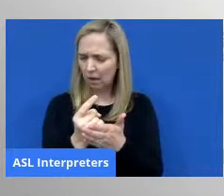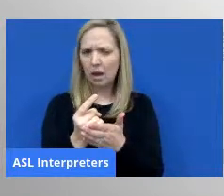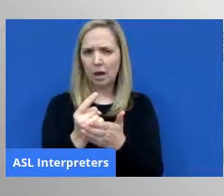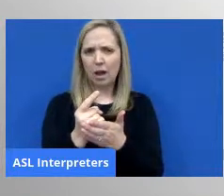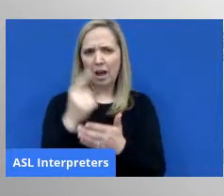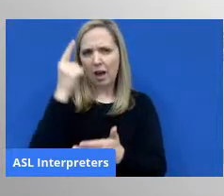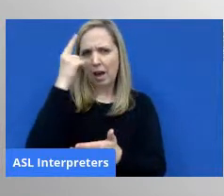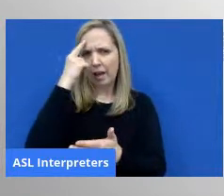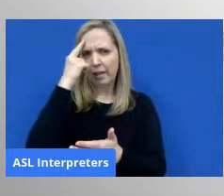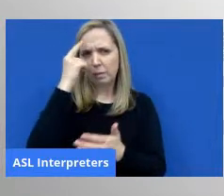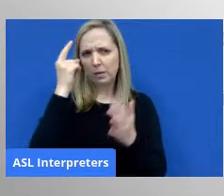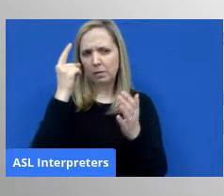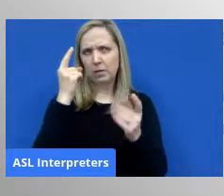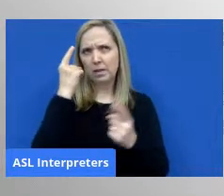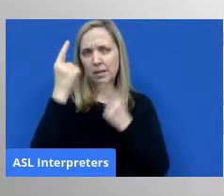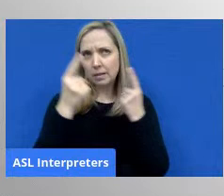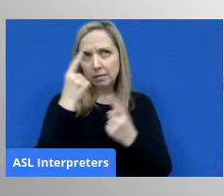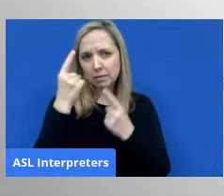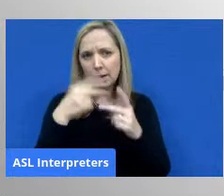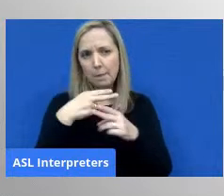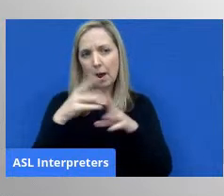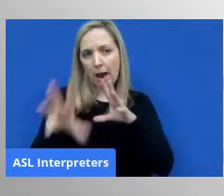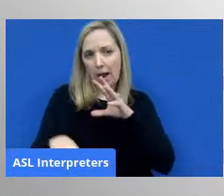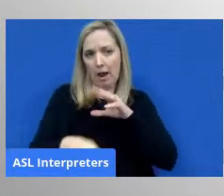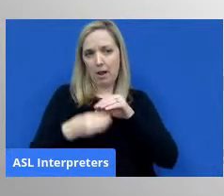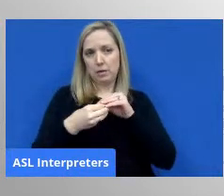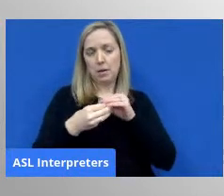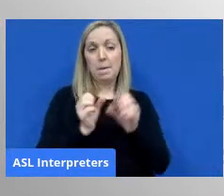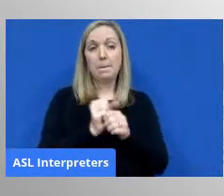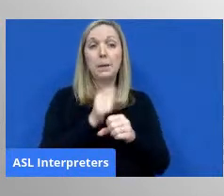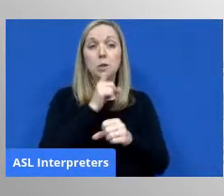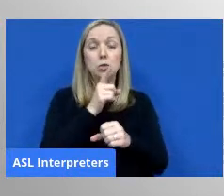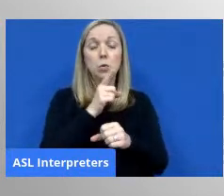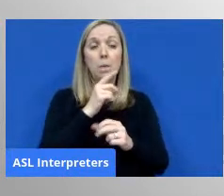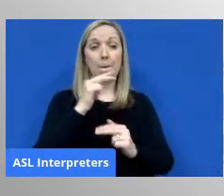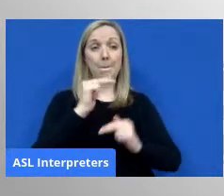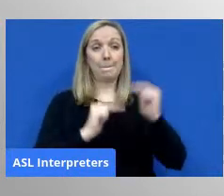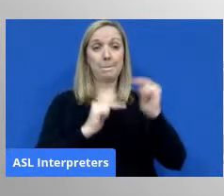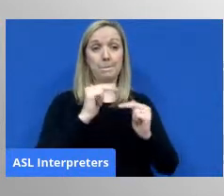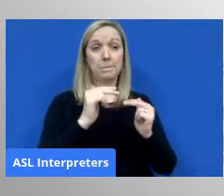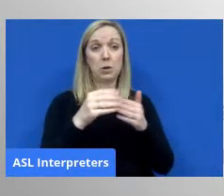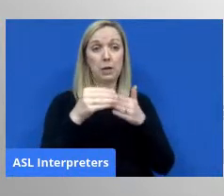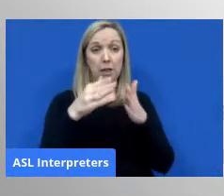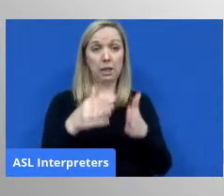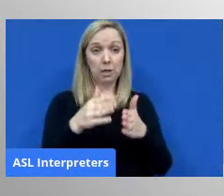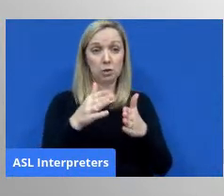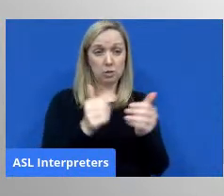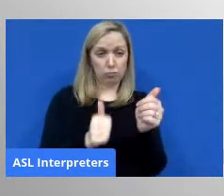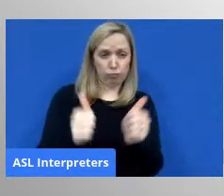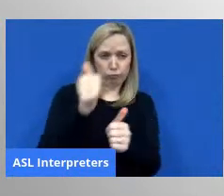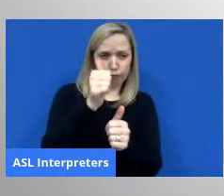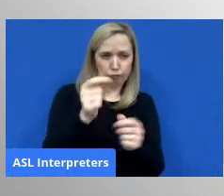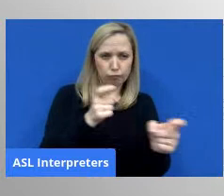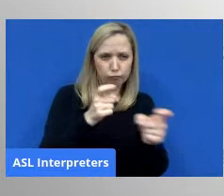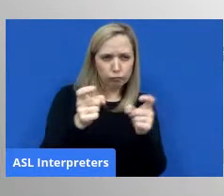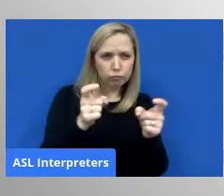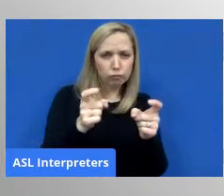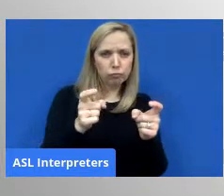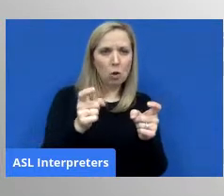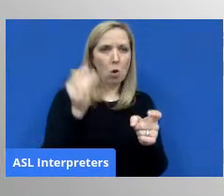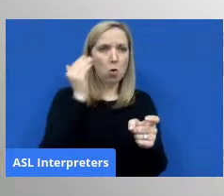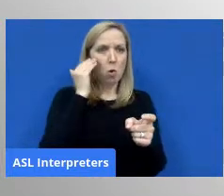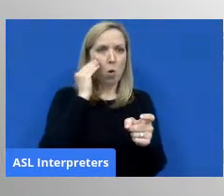agenda, ensuring that our building leaders are aware of those policies so that actions are not